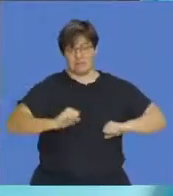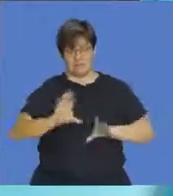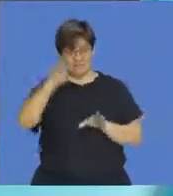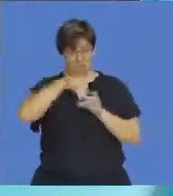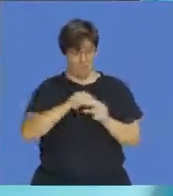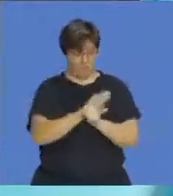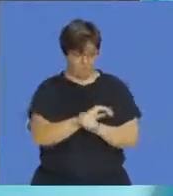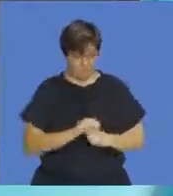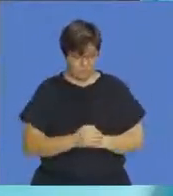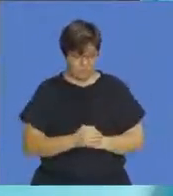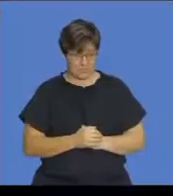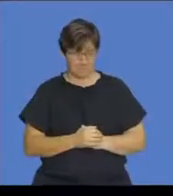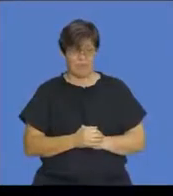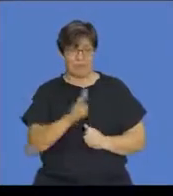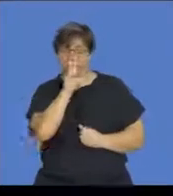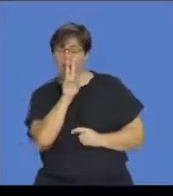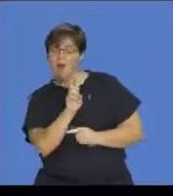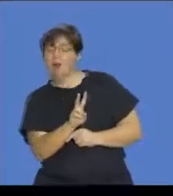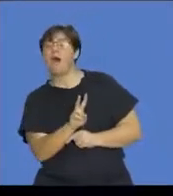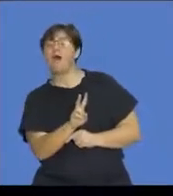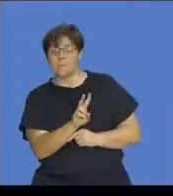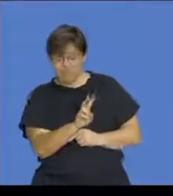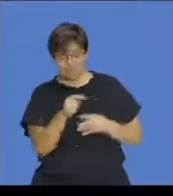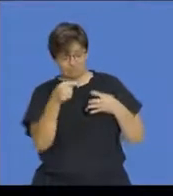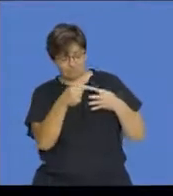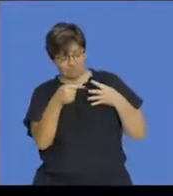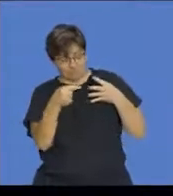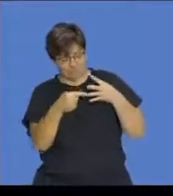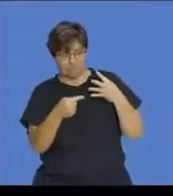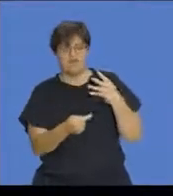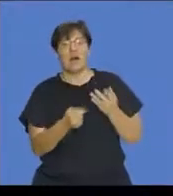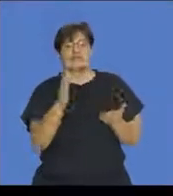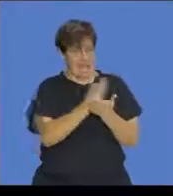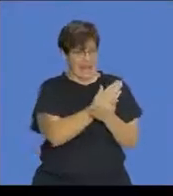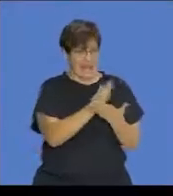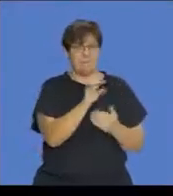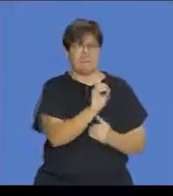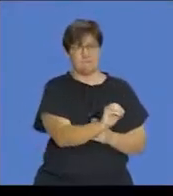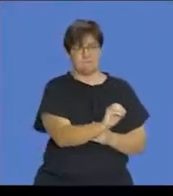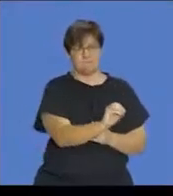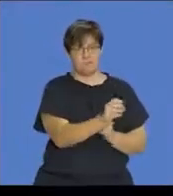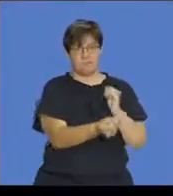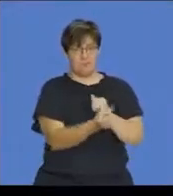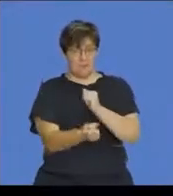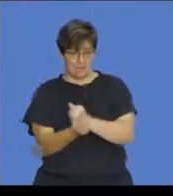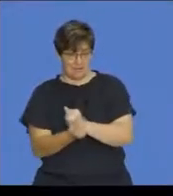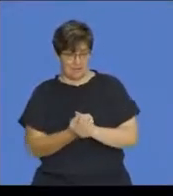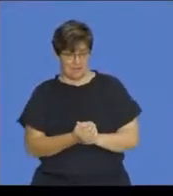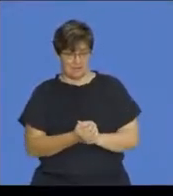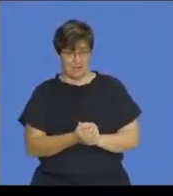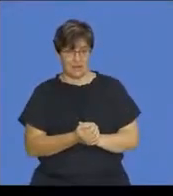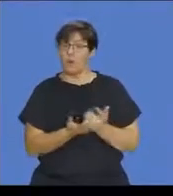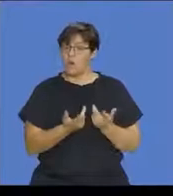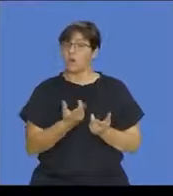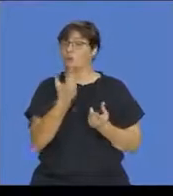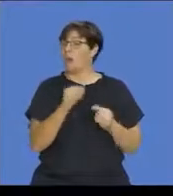when we look at it, we recognize that it contains certain elements, only some, or events. And we denote it with a